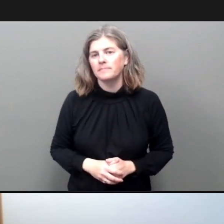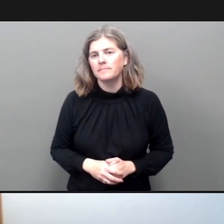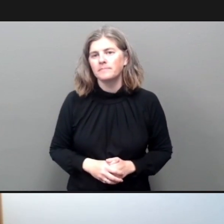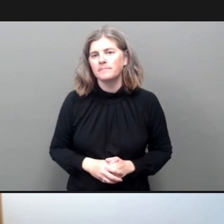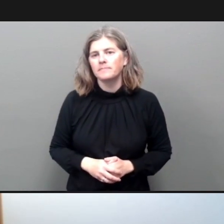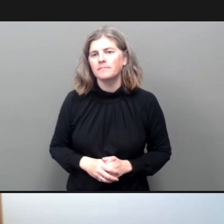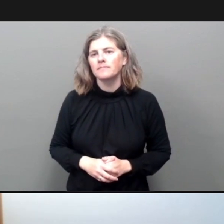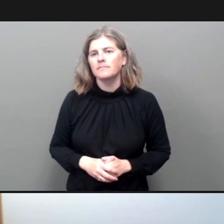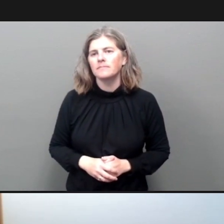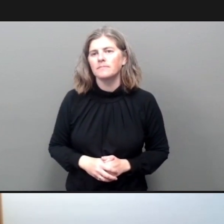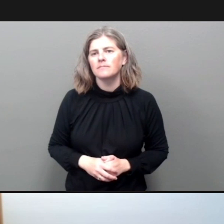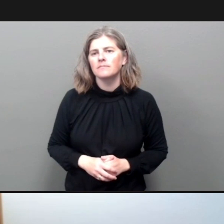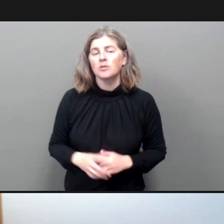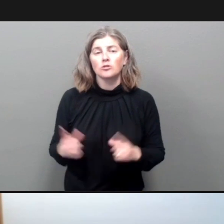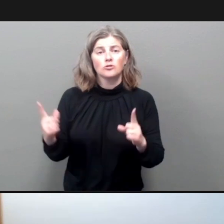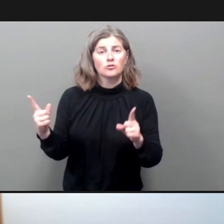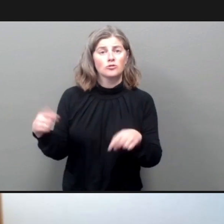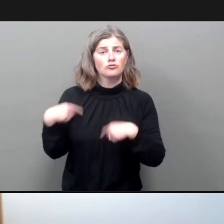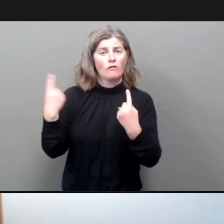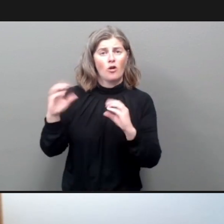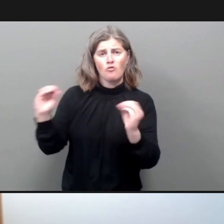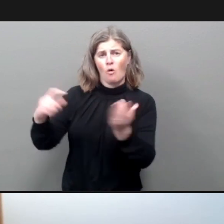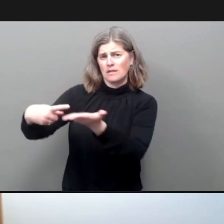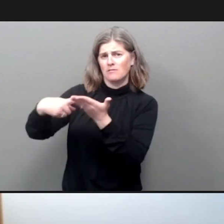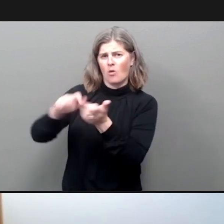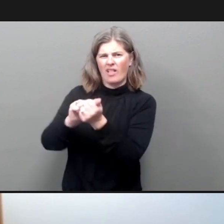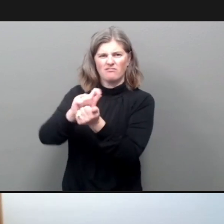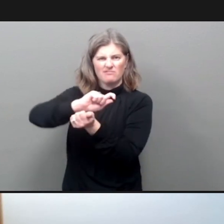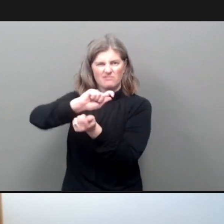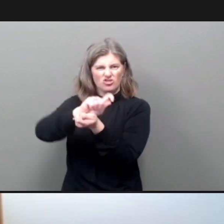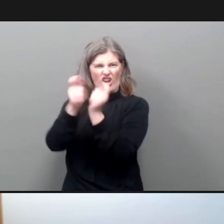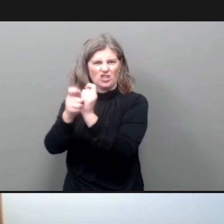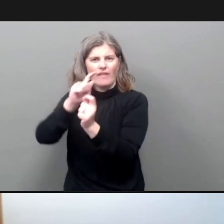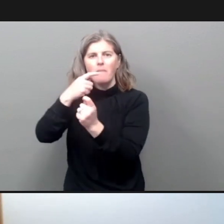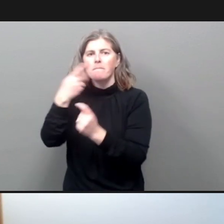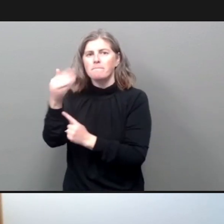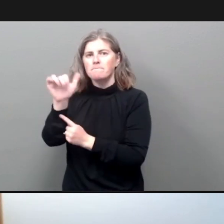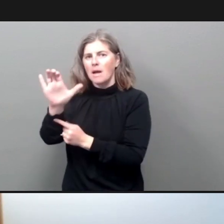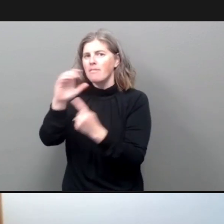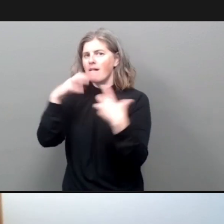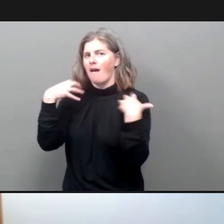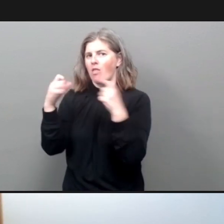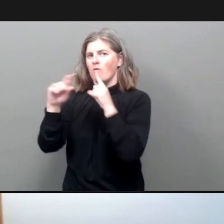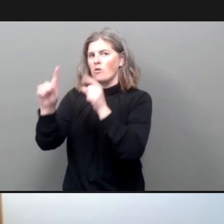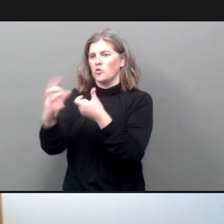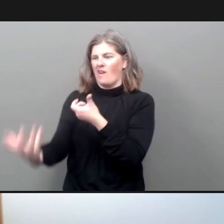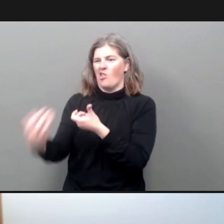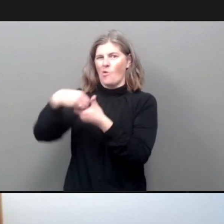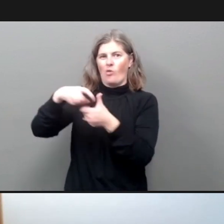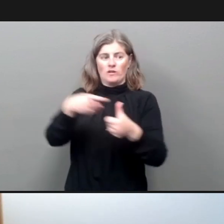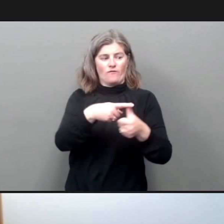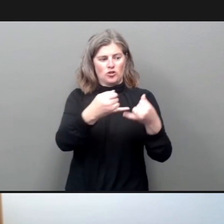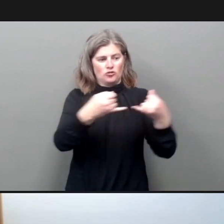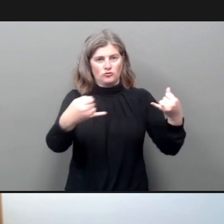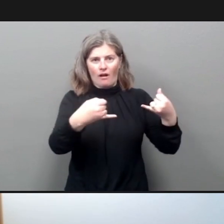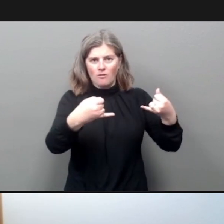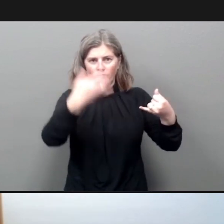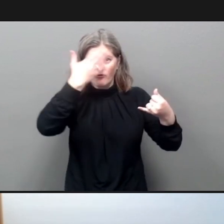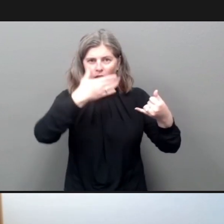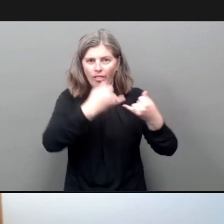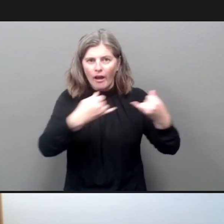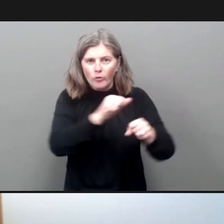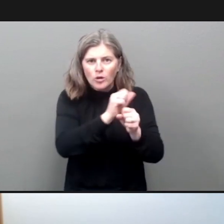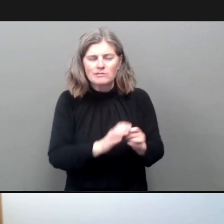So far, no discussion with the governor about amending the public health order for first responders. I know we've talked about it in the past,